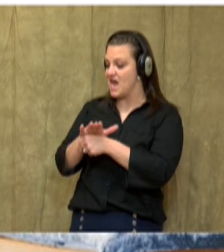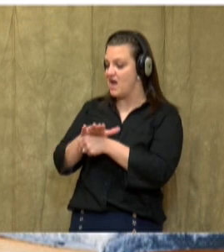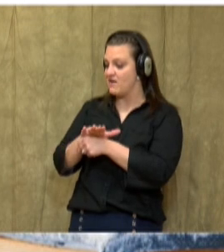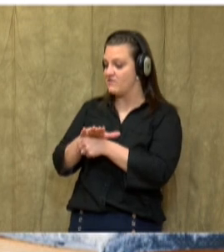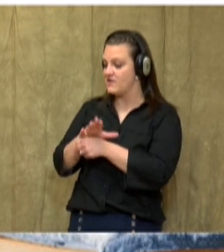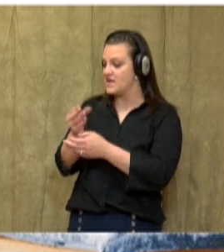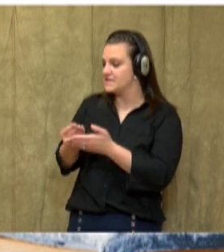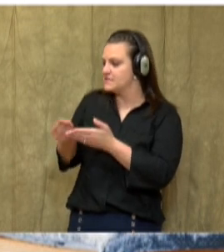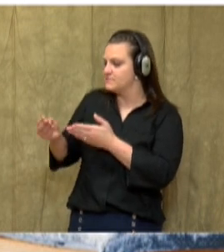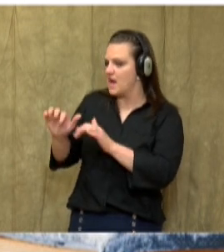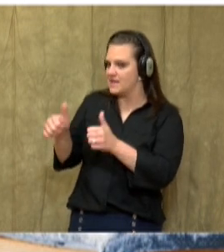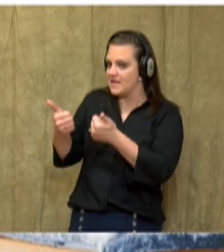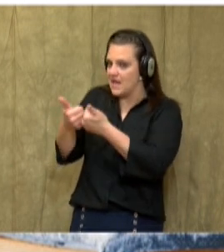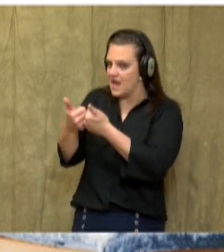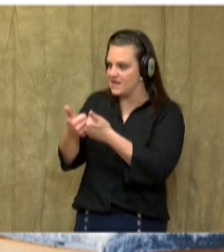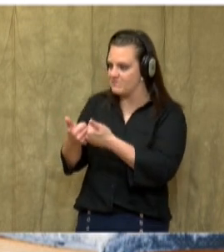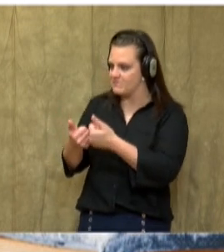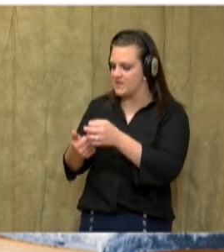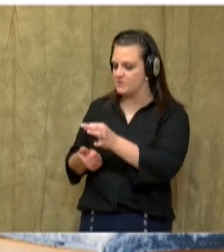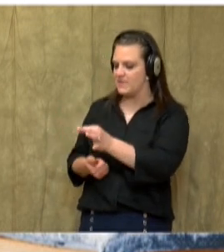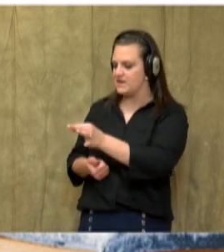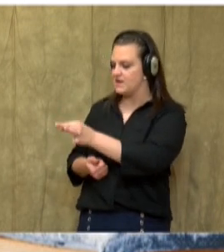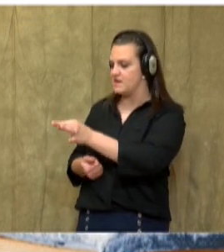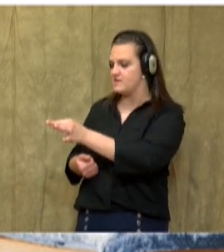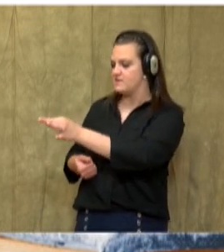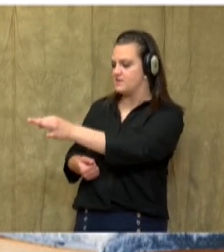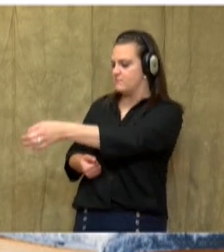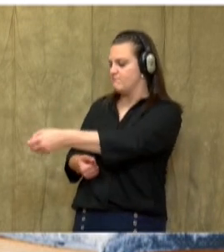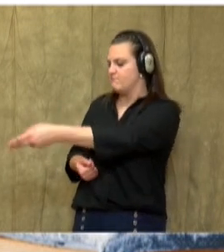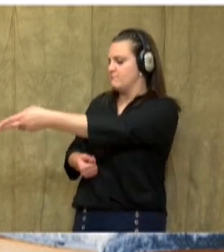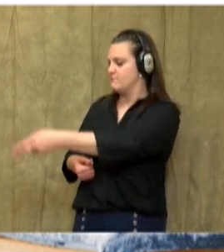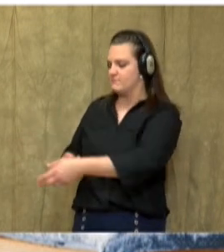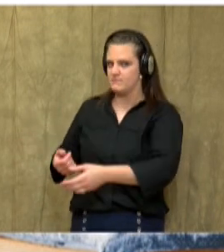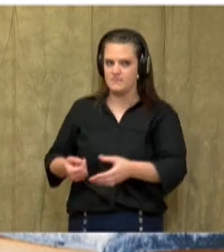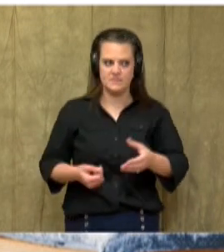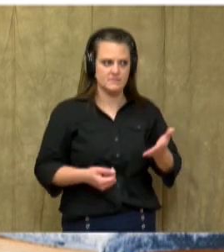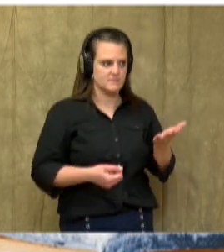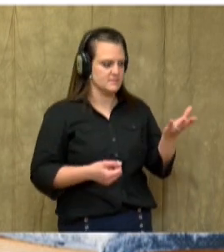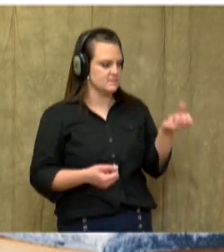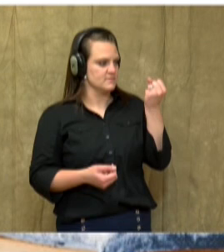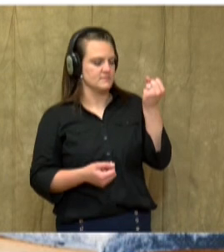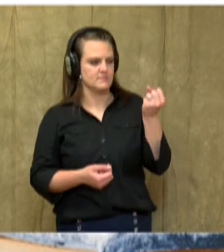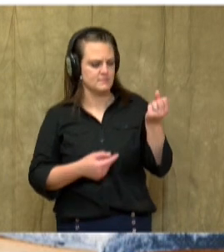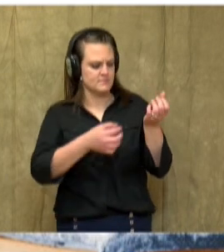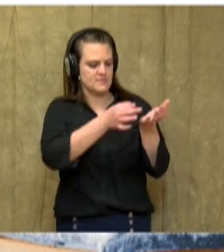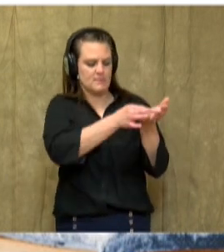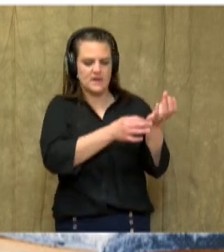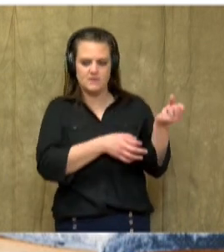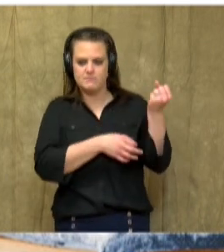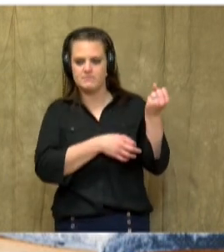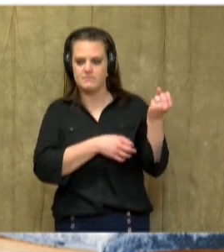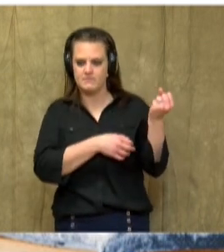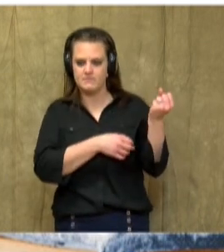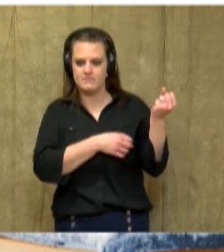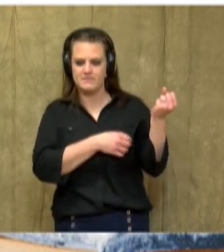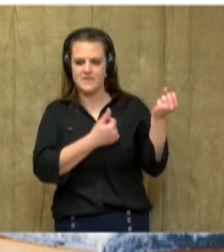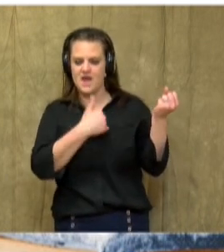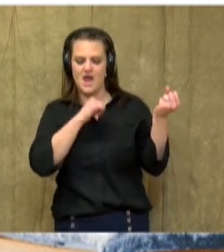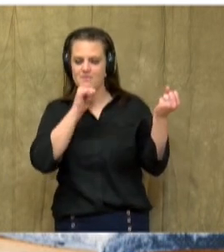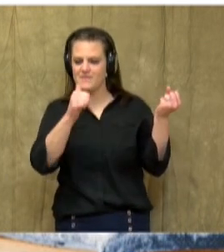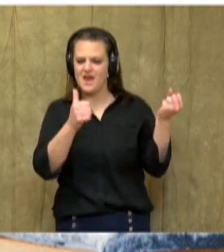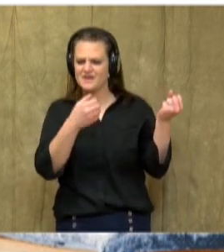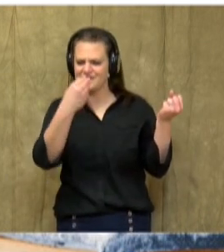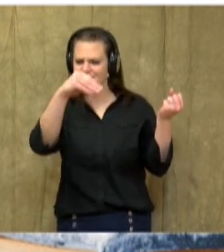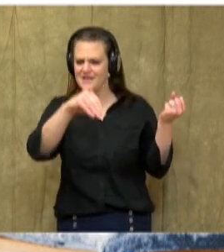your video game. Grandpa dropped the penny on her palm. Caitlin closed her fingers around Grandpa's good hand. I'm not going